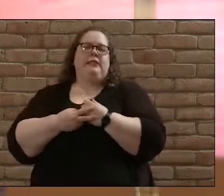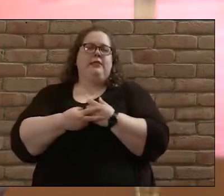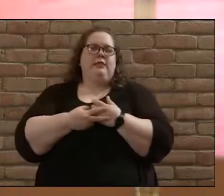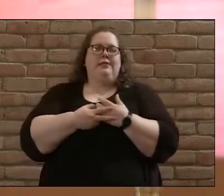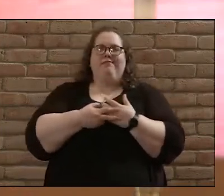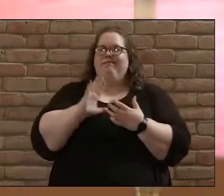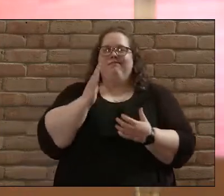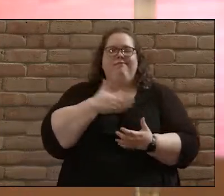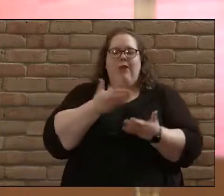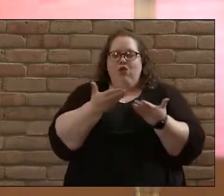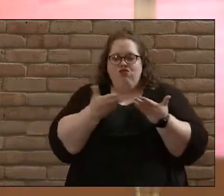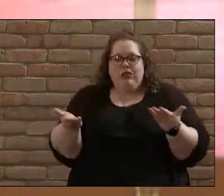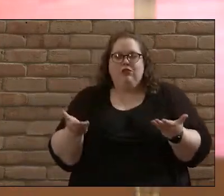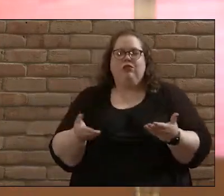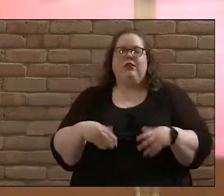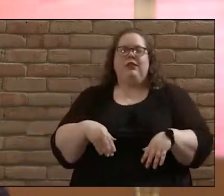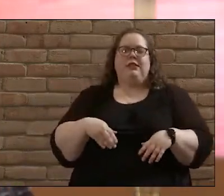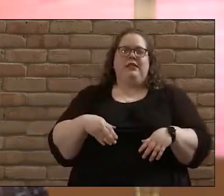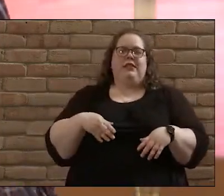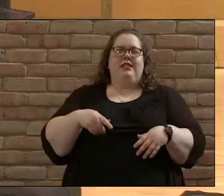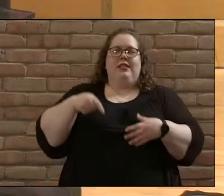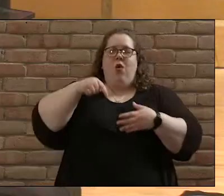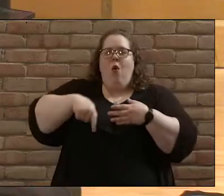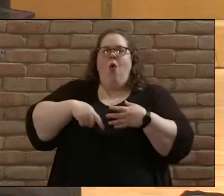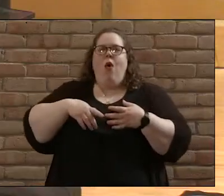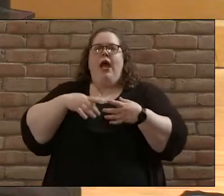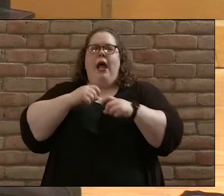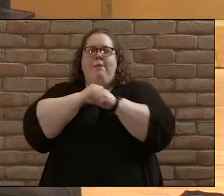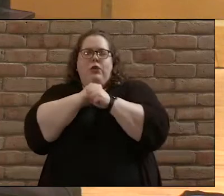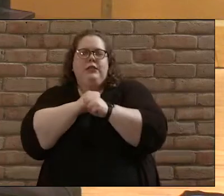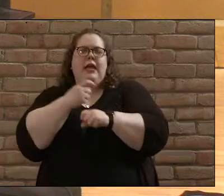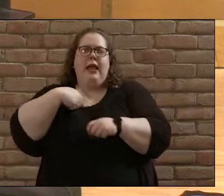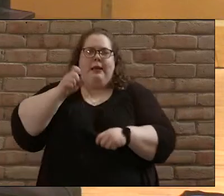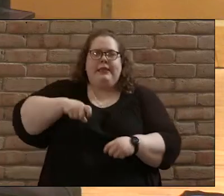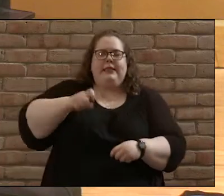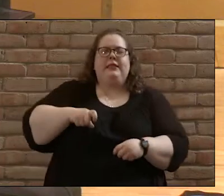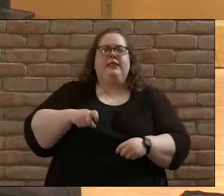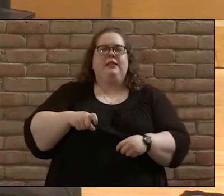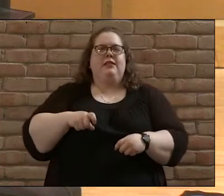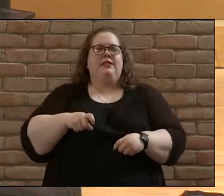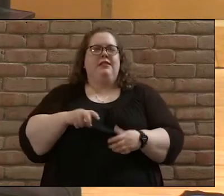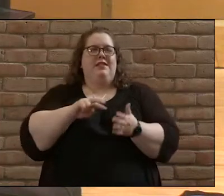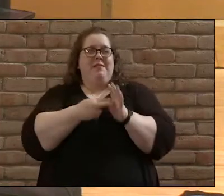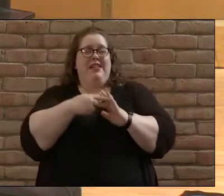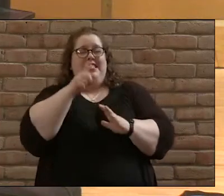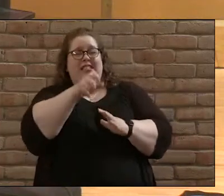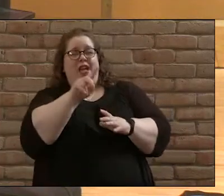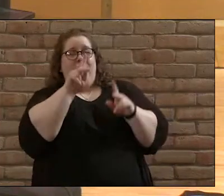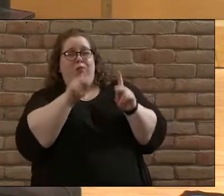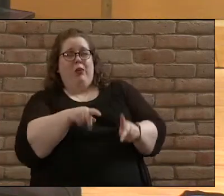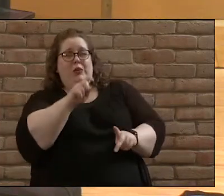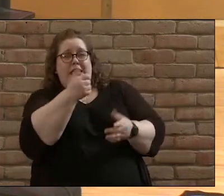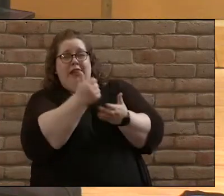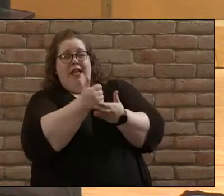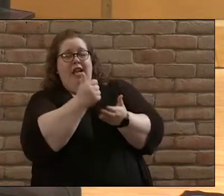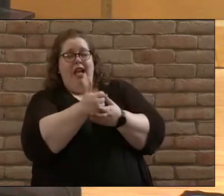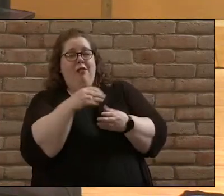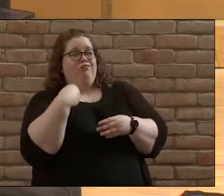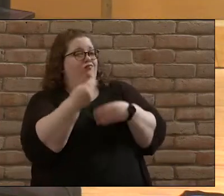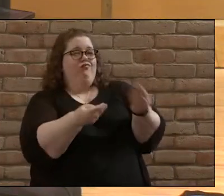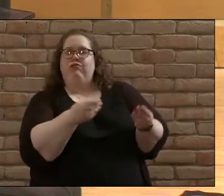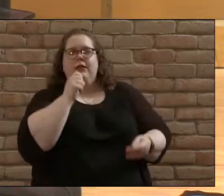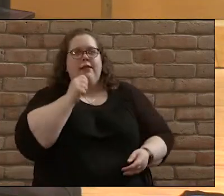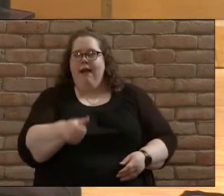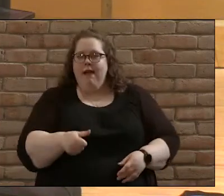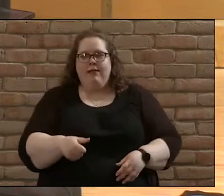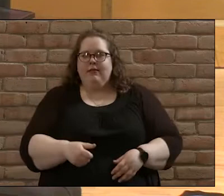things that we think provide us security, that we don't even lend a helping hand, reach out to help someone, a